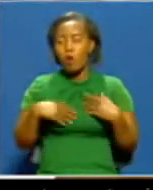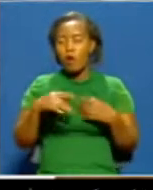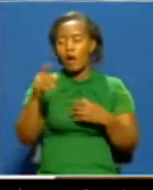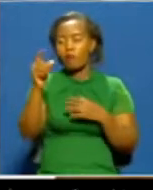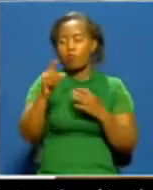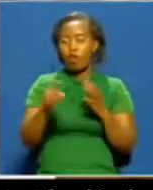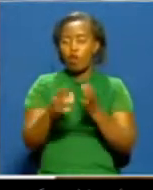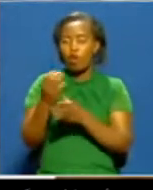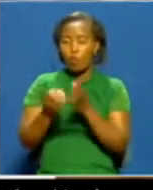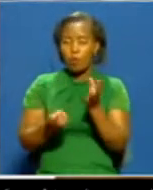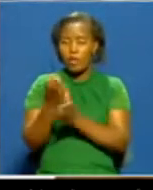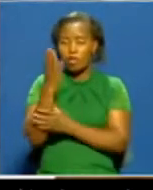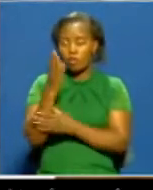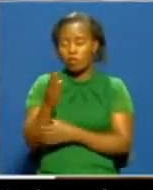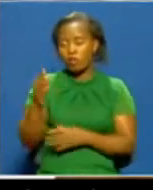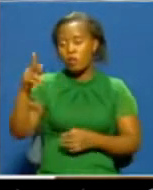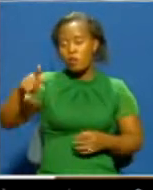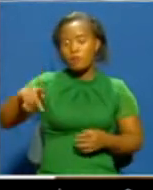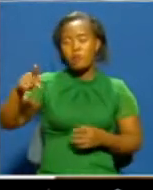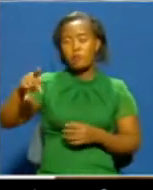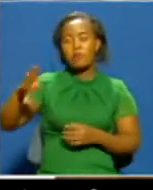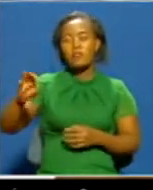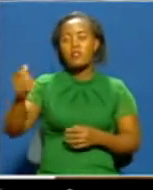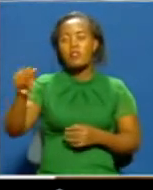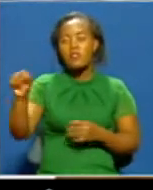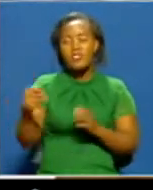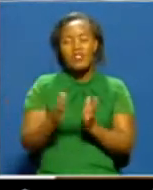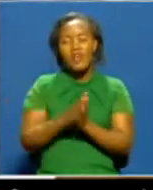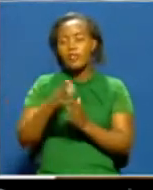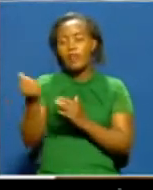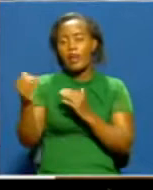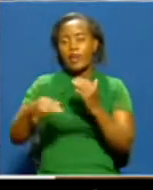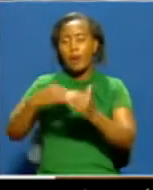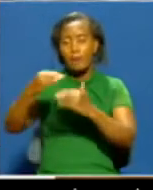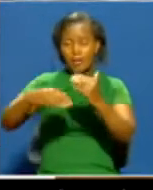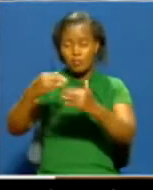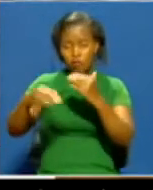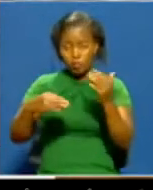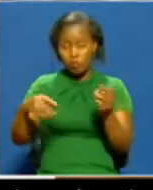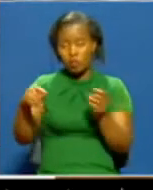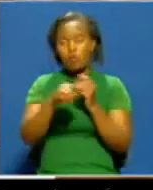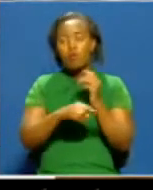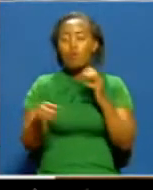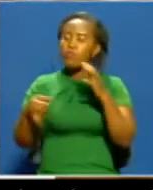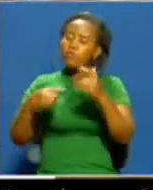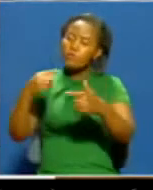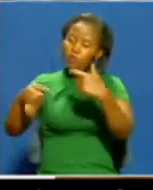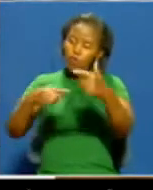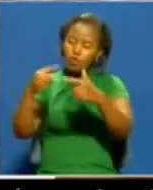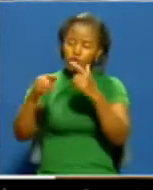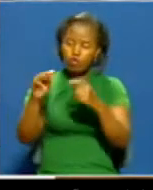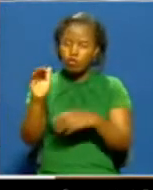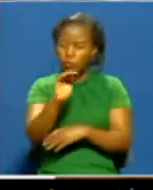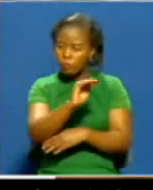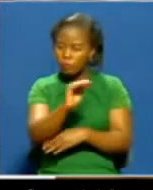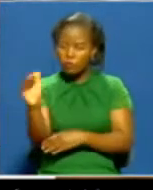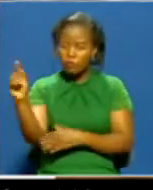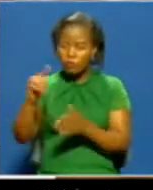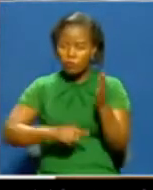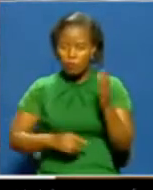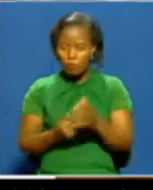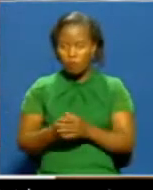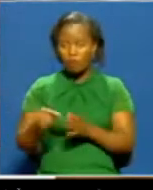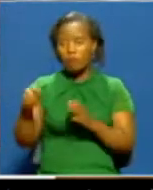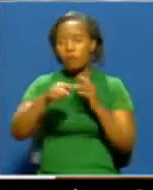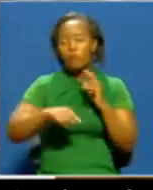and the local production of a lot of the other materials. We continue to urge that we depend more